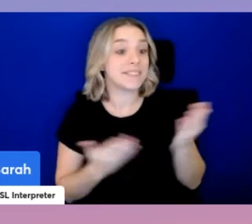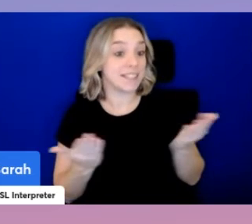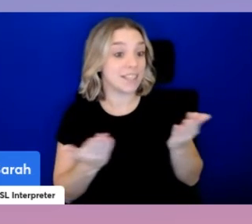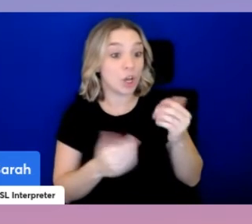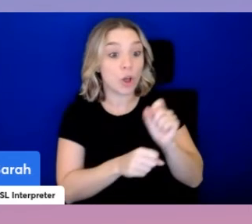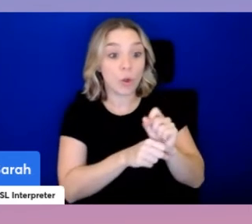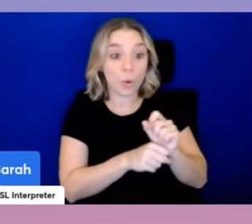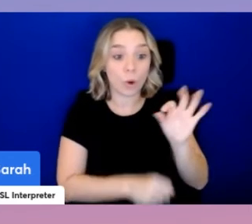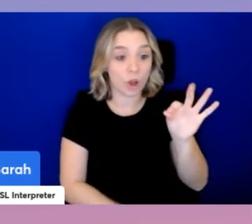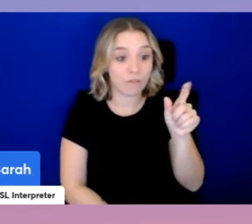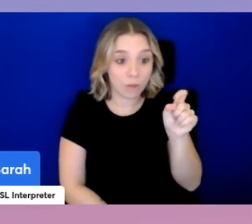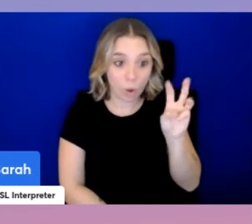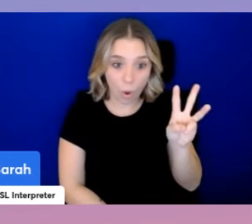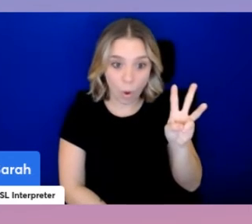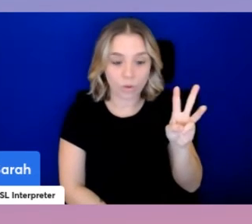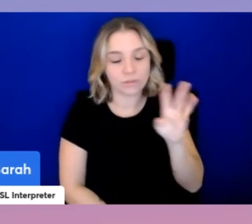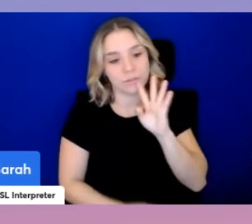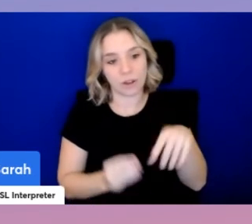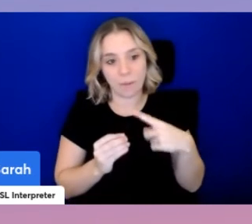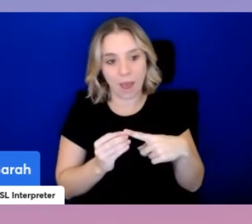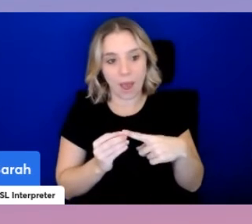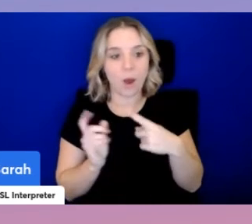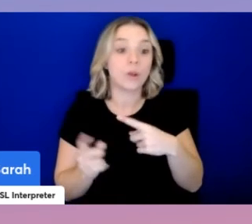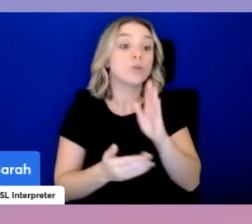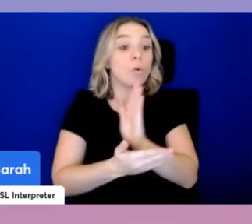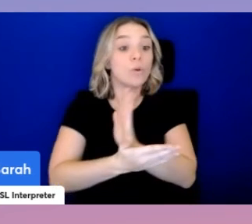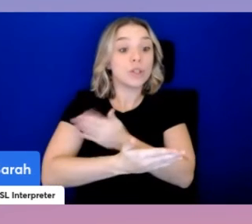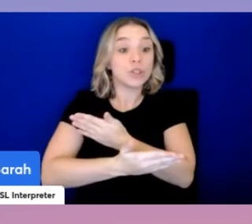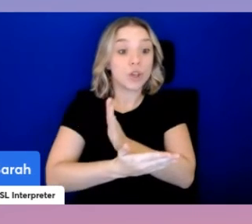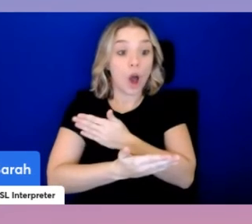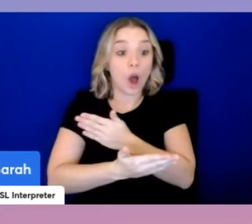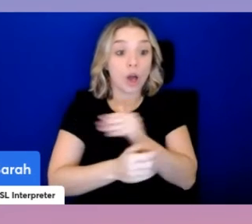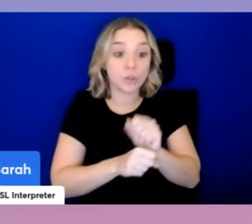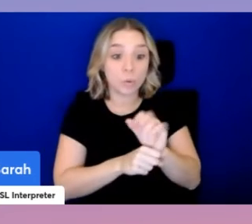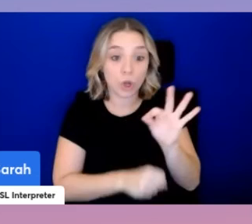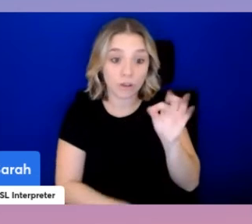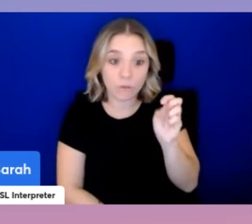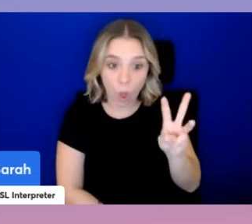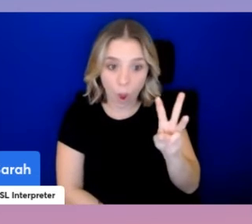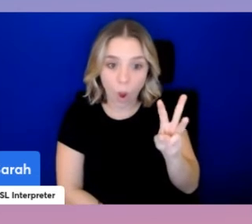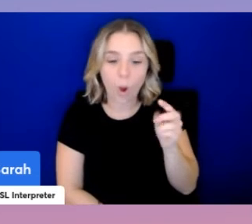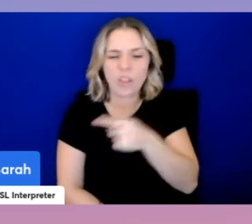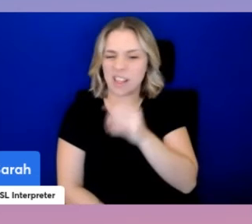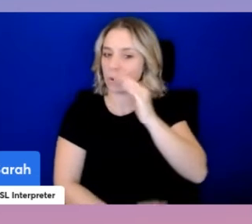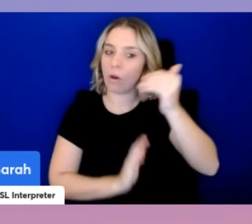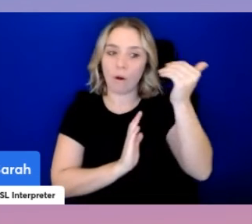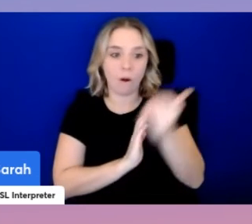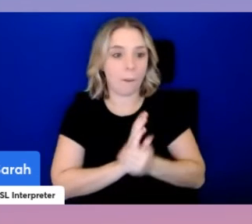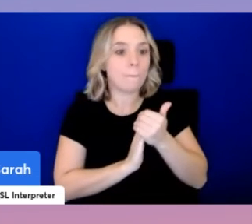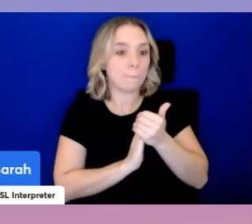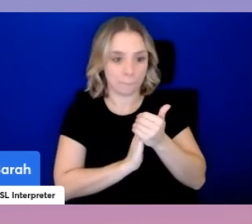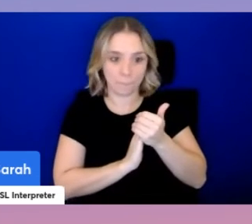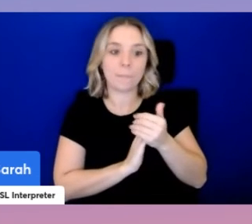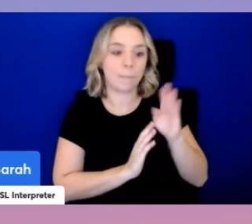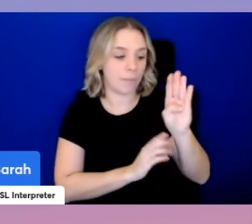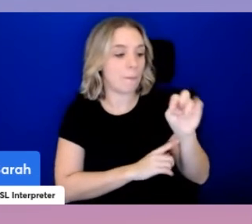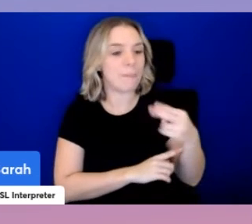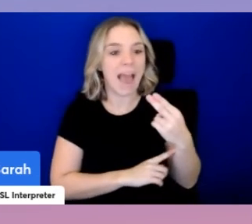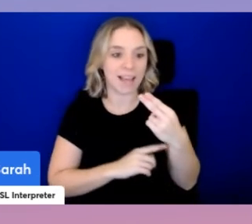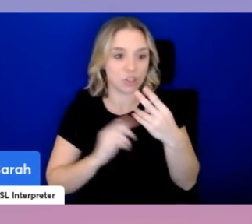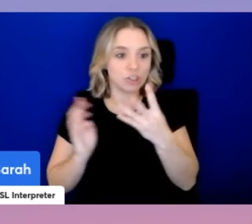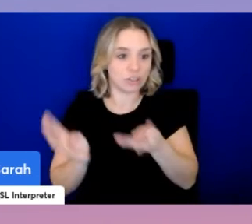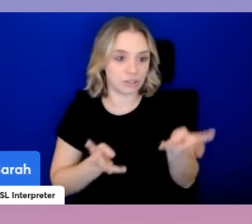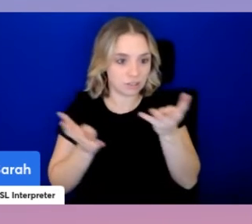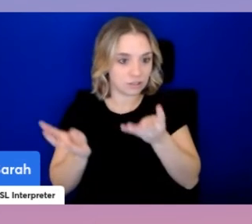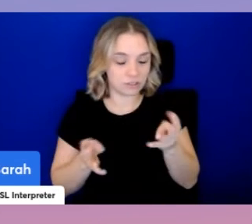that we were talking about. So this is the songs workflow. This one is going to automate the batch processing. As you can see here, it's